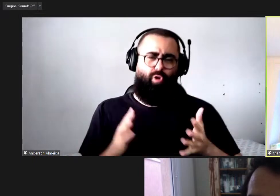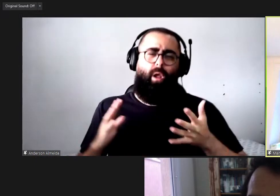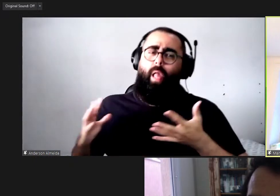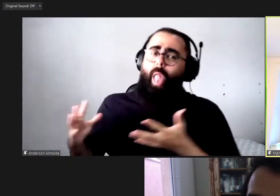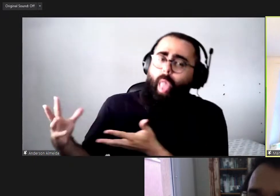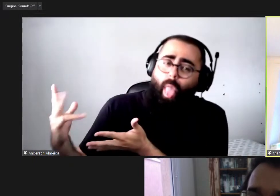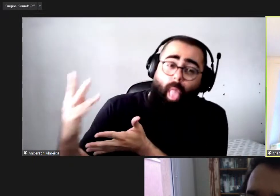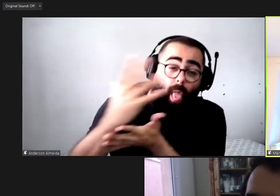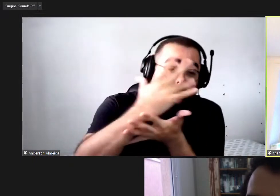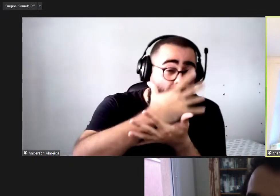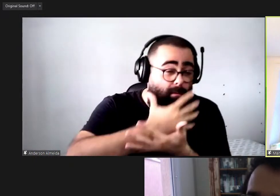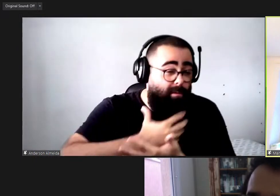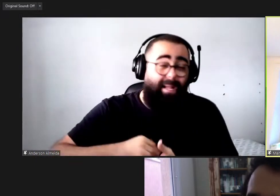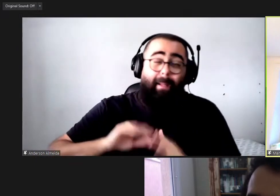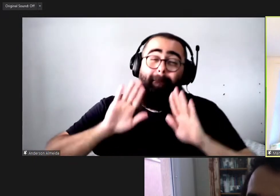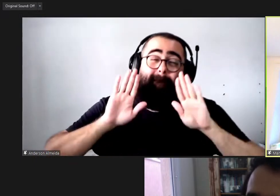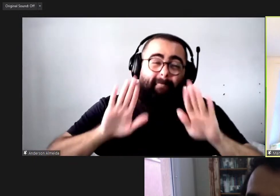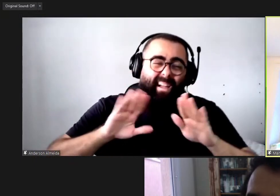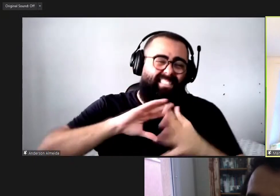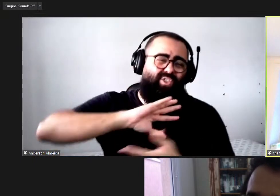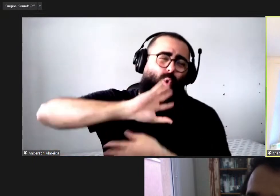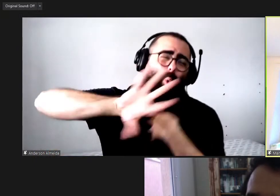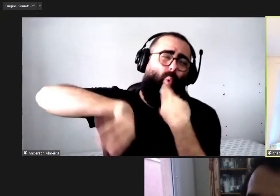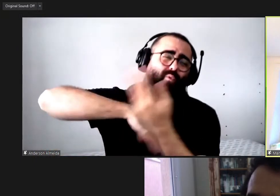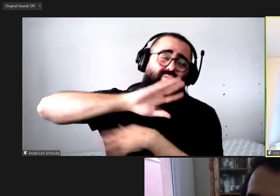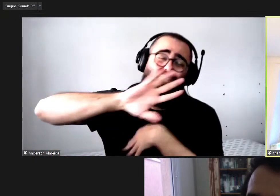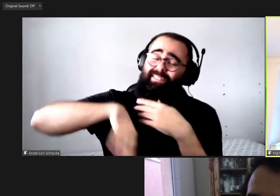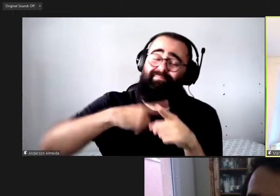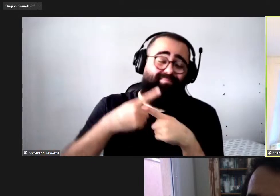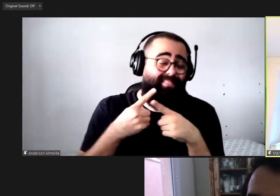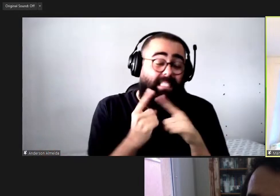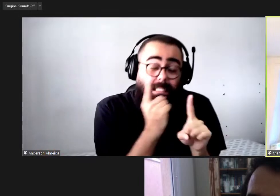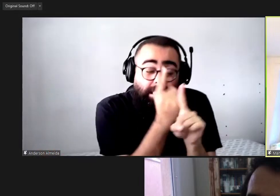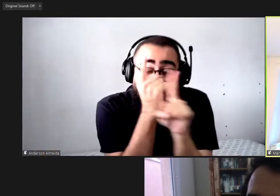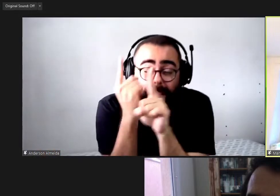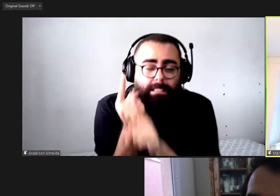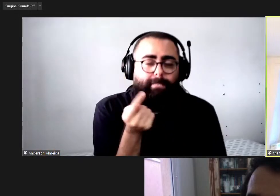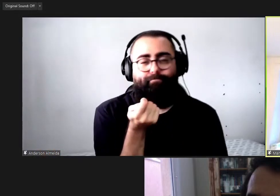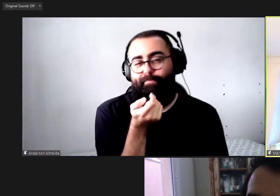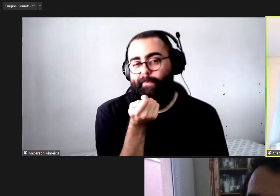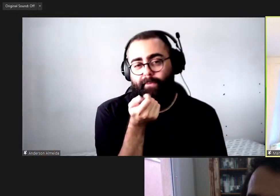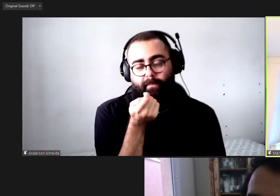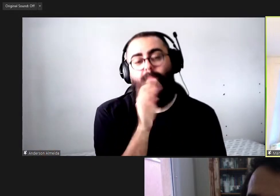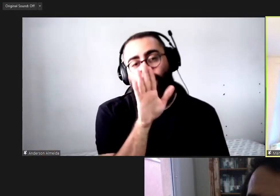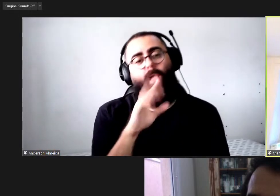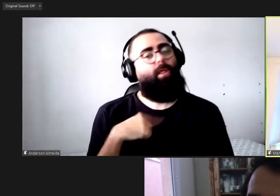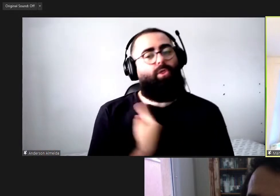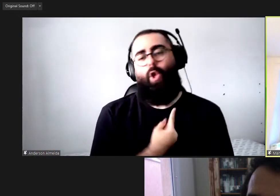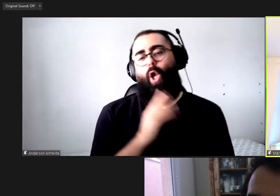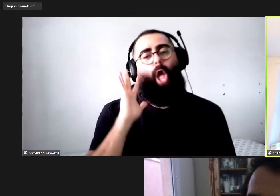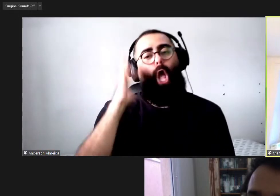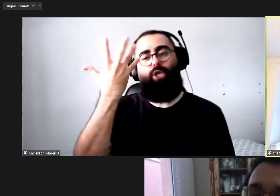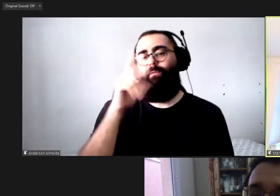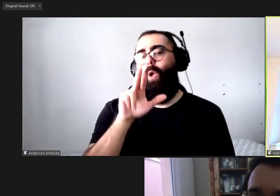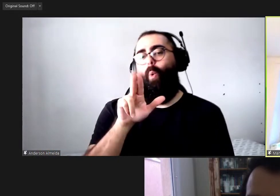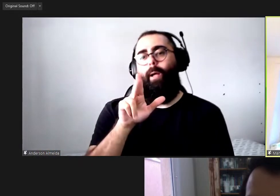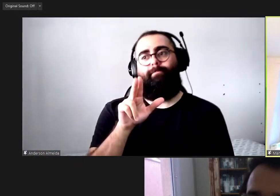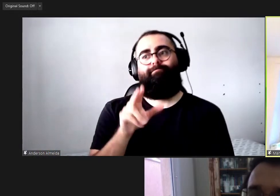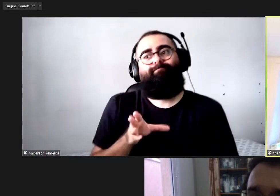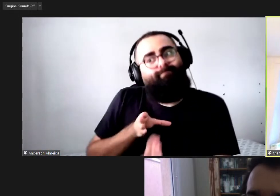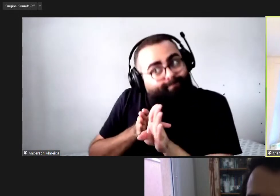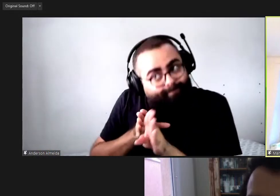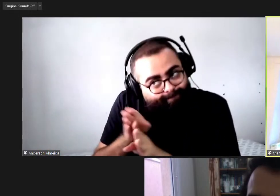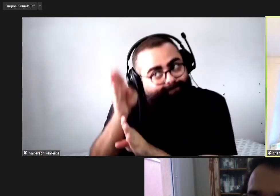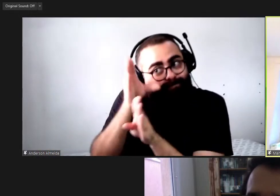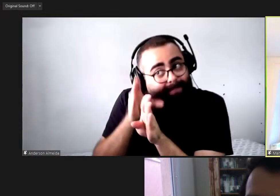messy. So we talked about that. We decided to start instead with giving people directions to